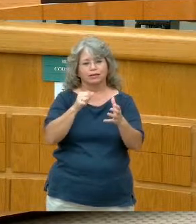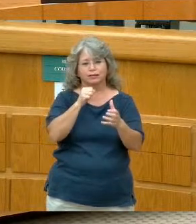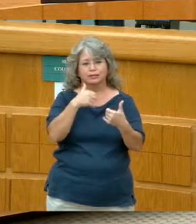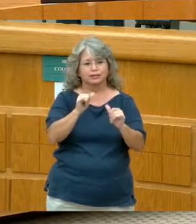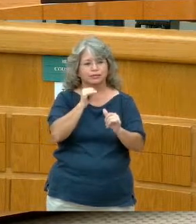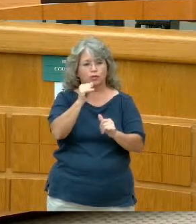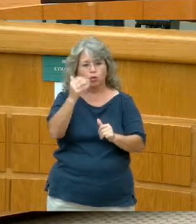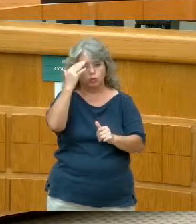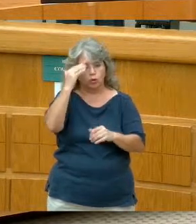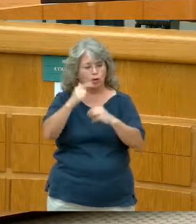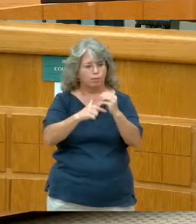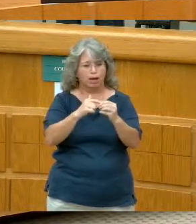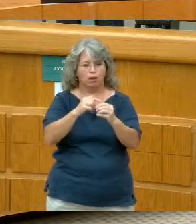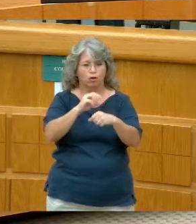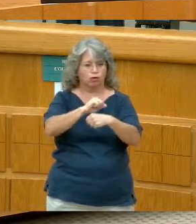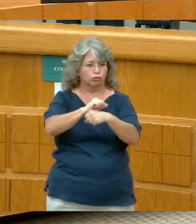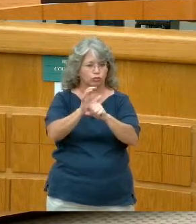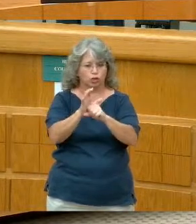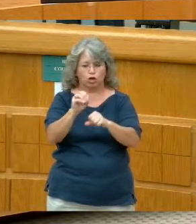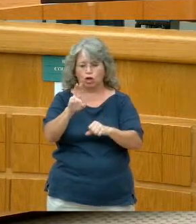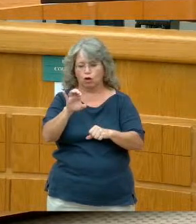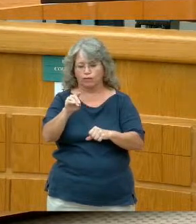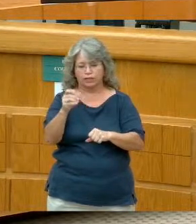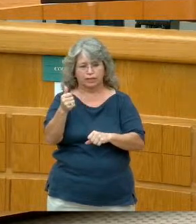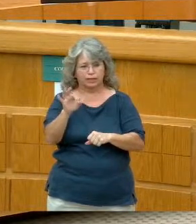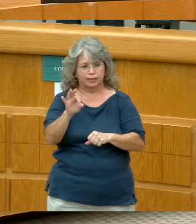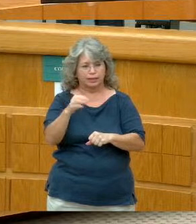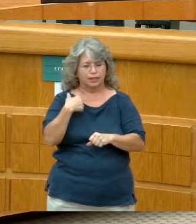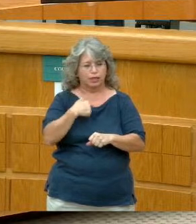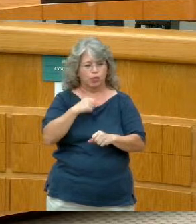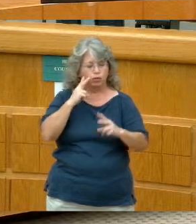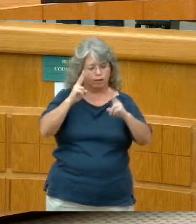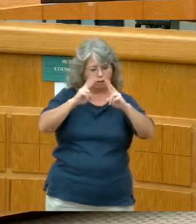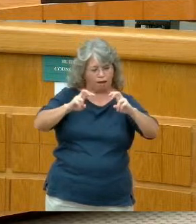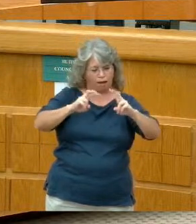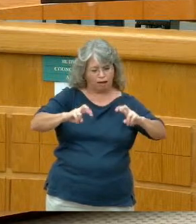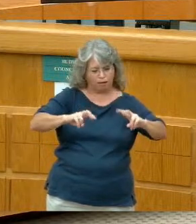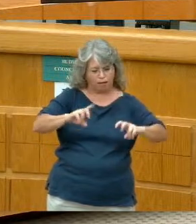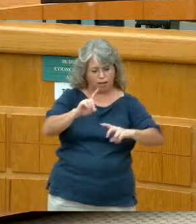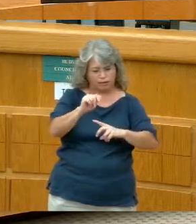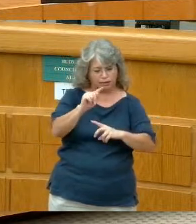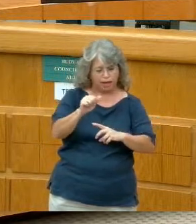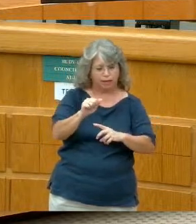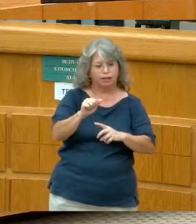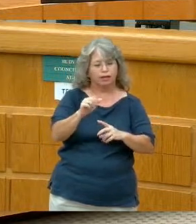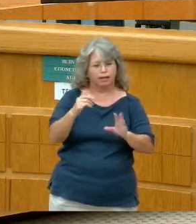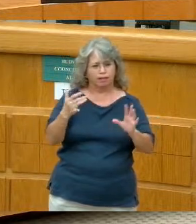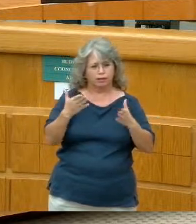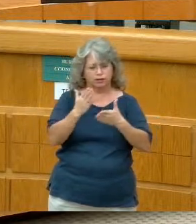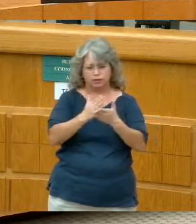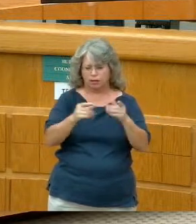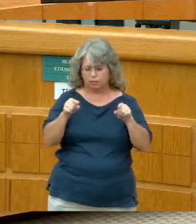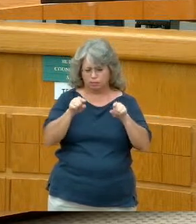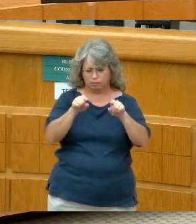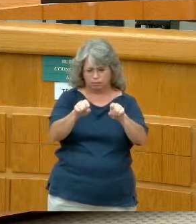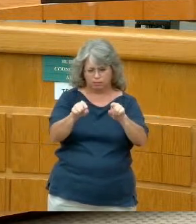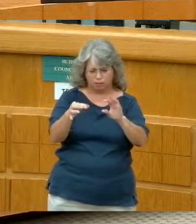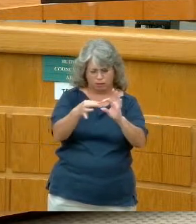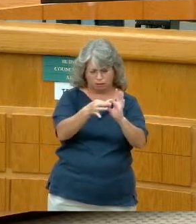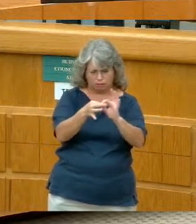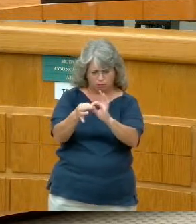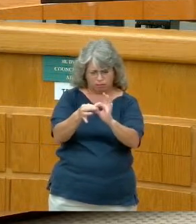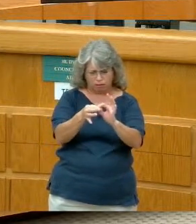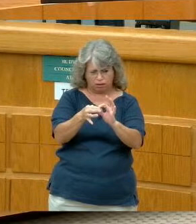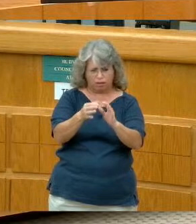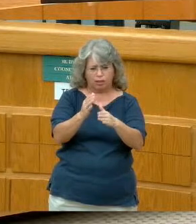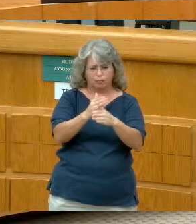the COVID-19. As we continue to analyze data, a correlation has been made regarding a serious condition that has